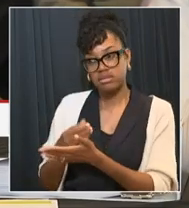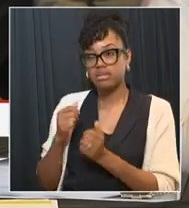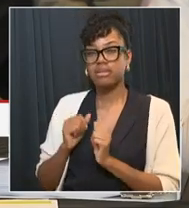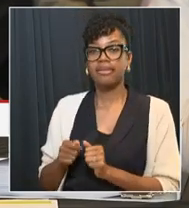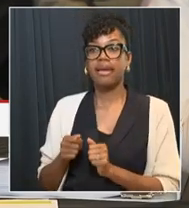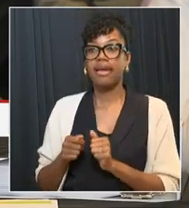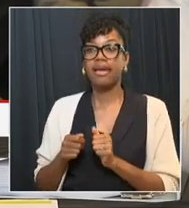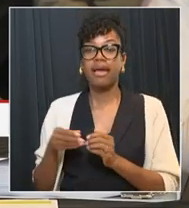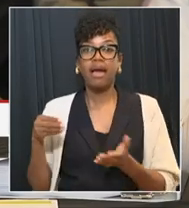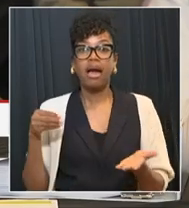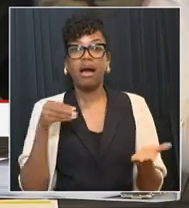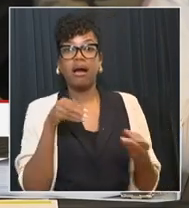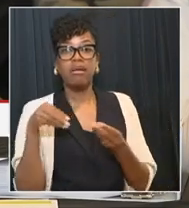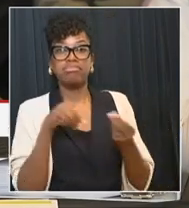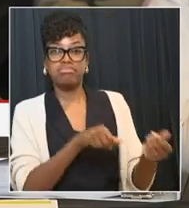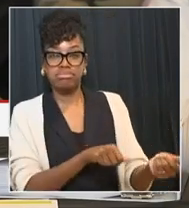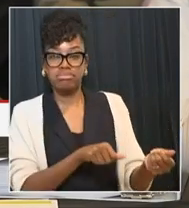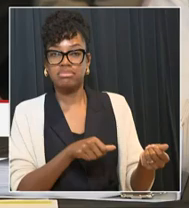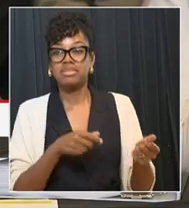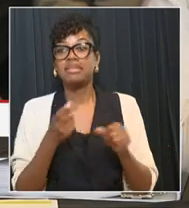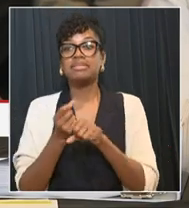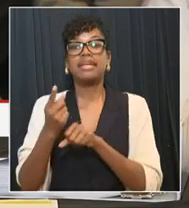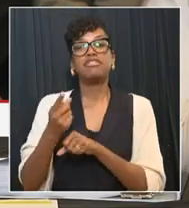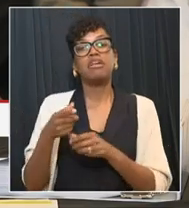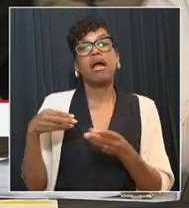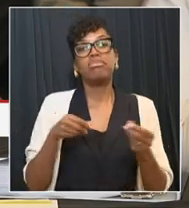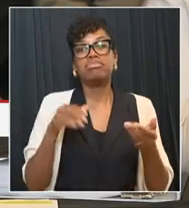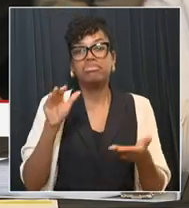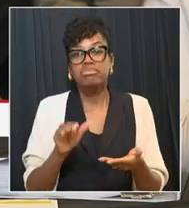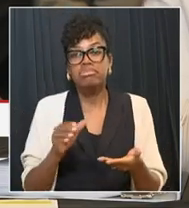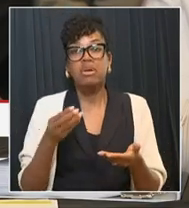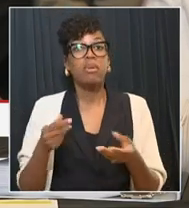added $500 million, or it's not exact, it's